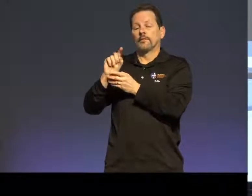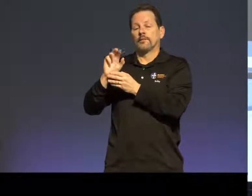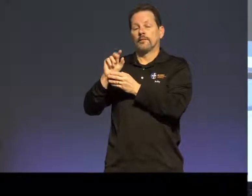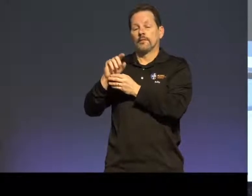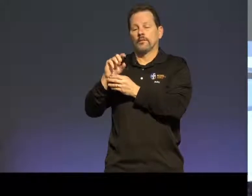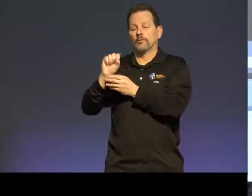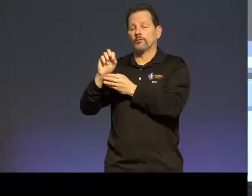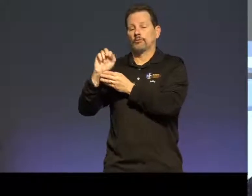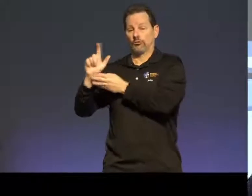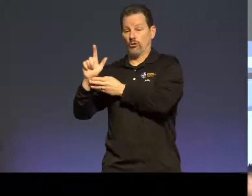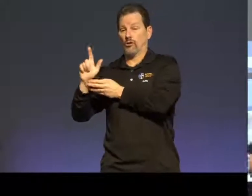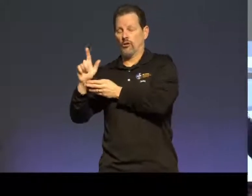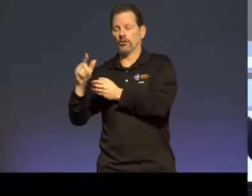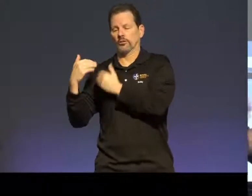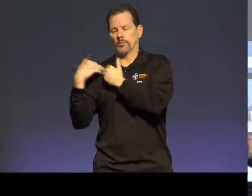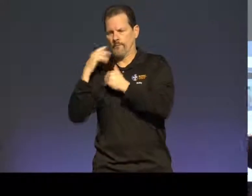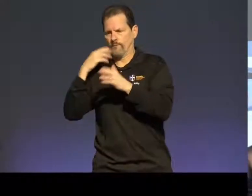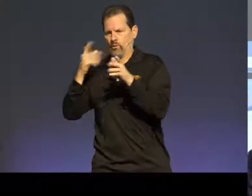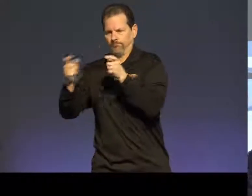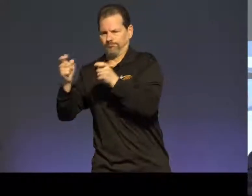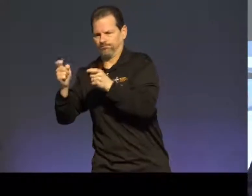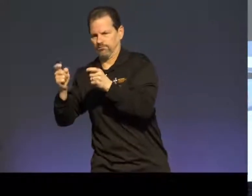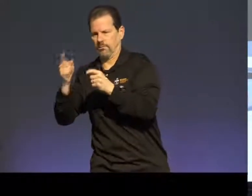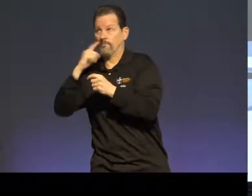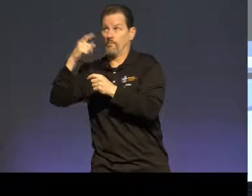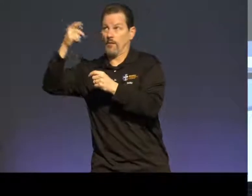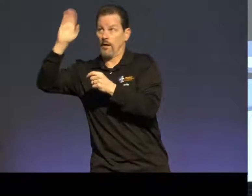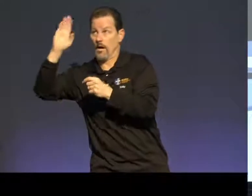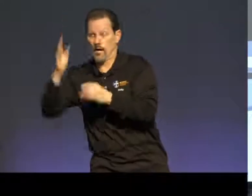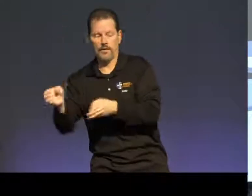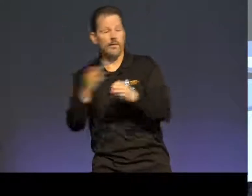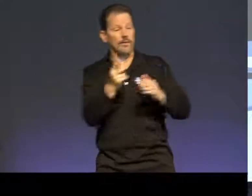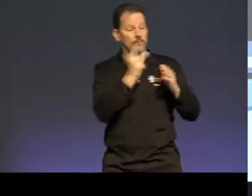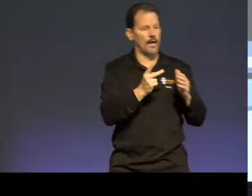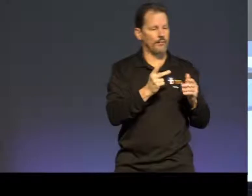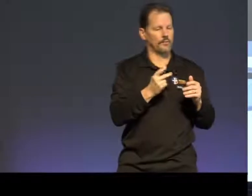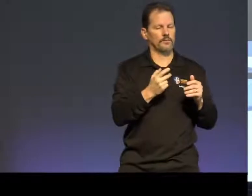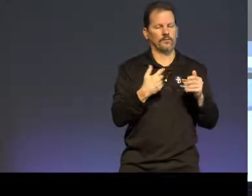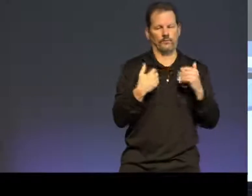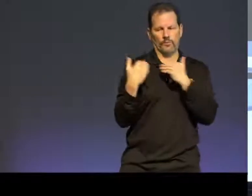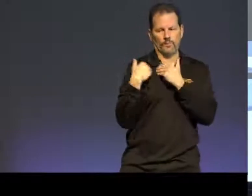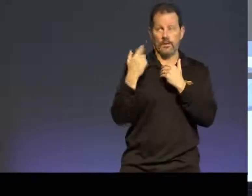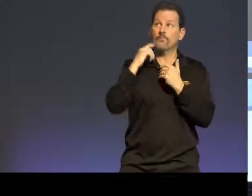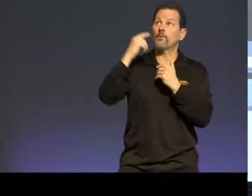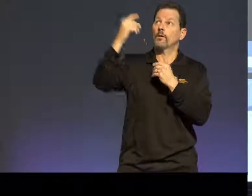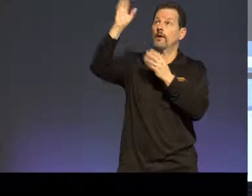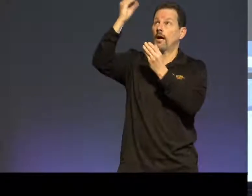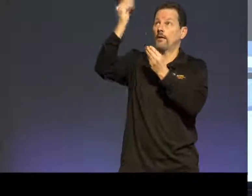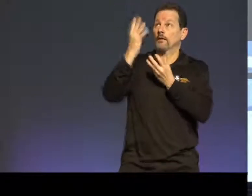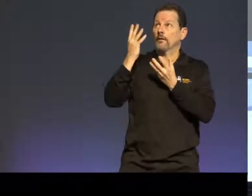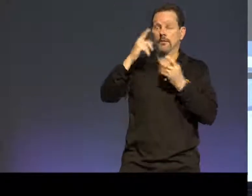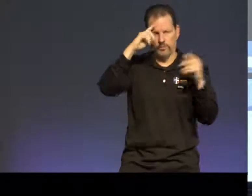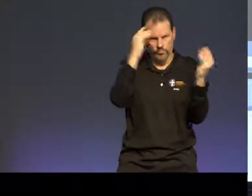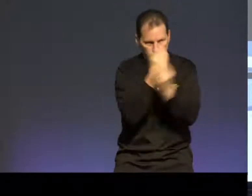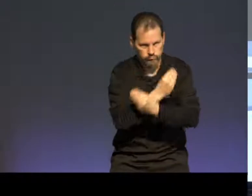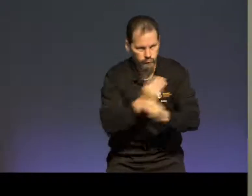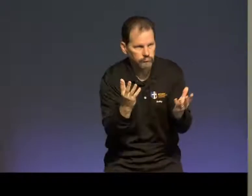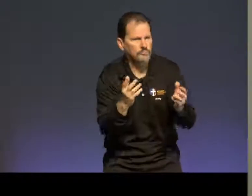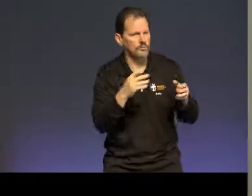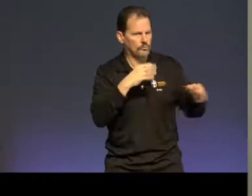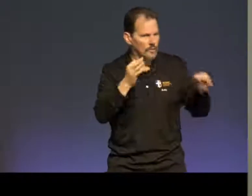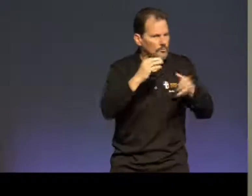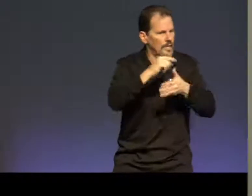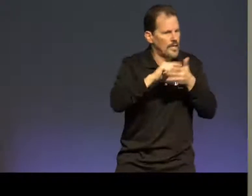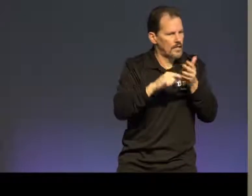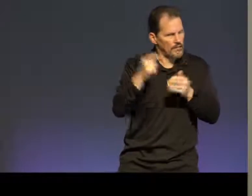mouthpiece of God and the one who intercedes before God on behalf of the people. It's the one who does the burnt offerings. And God has given specific commands about